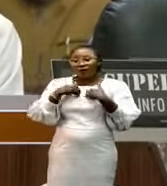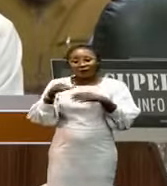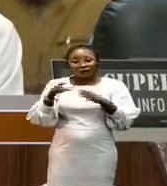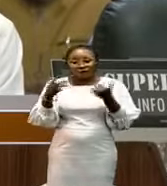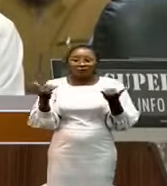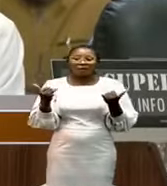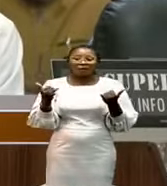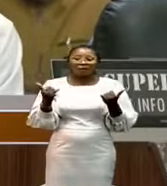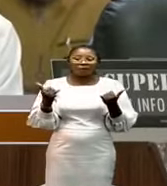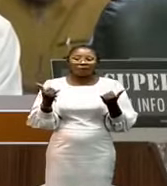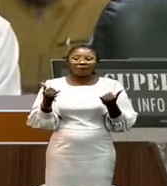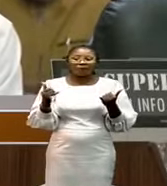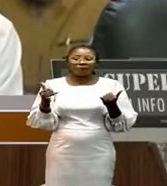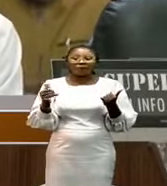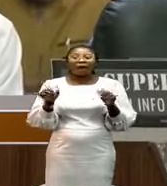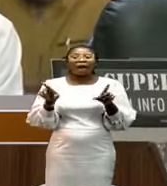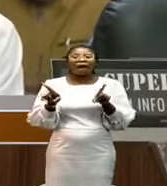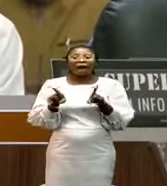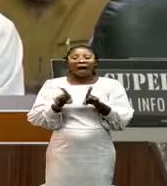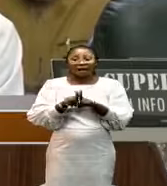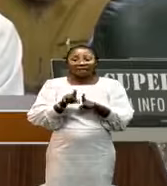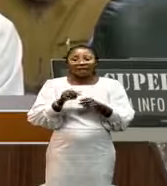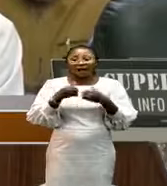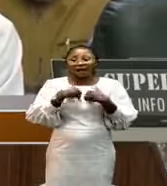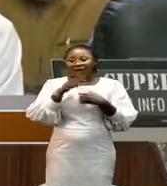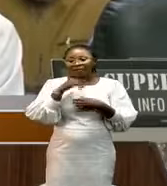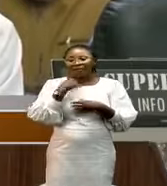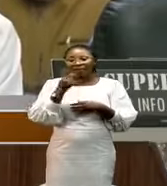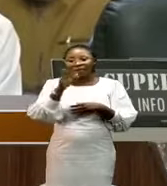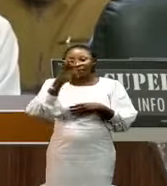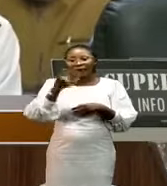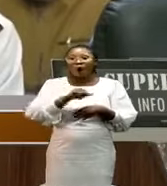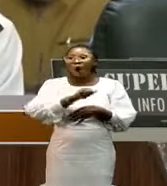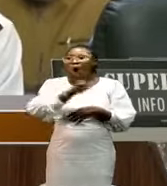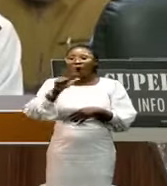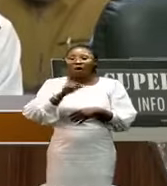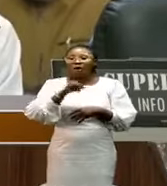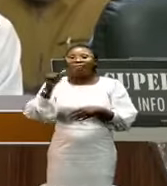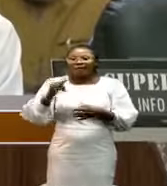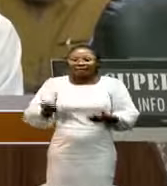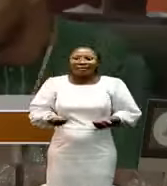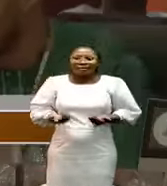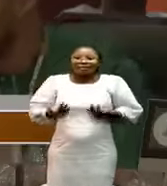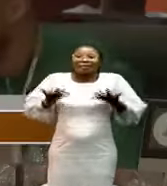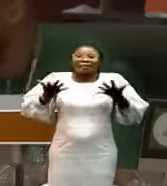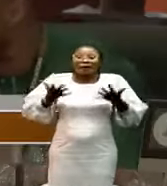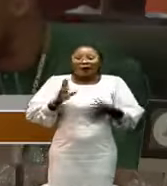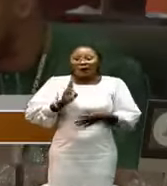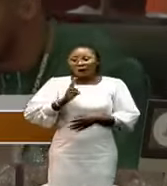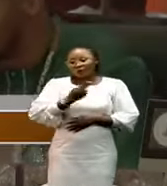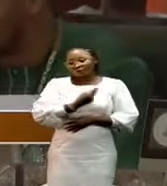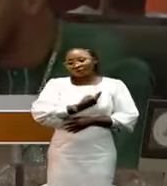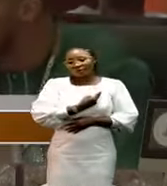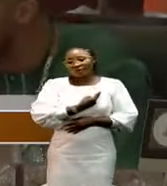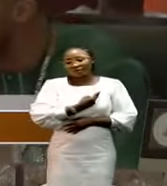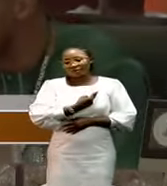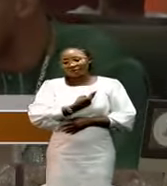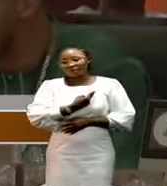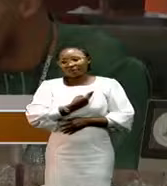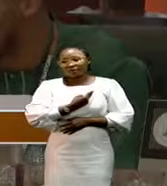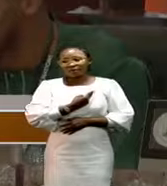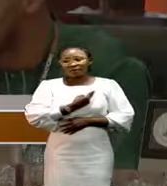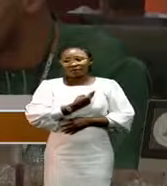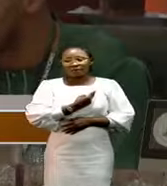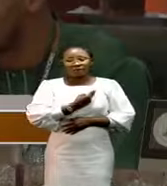President, like has been said by everyone, they've inspired everyone. You became who